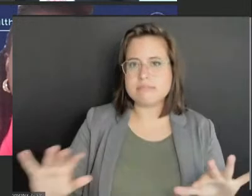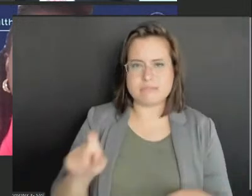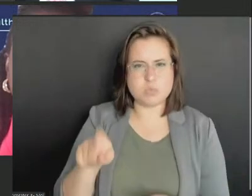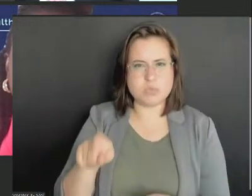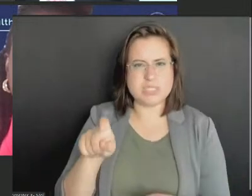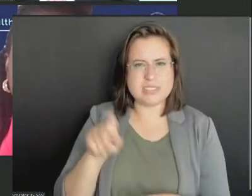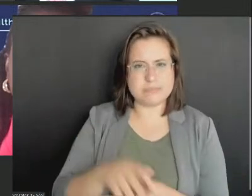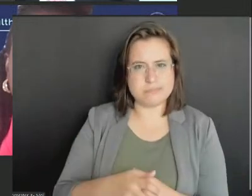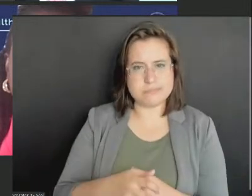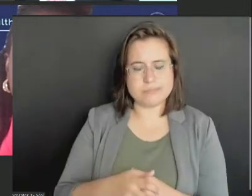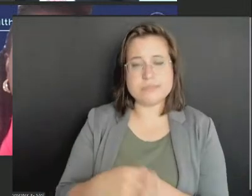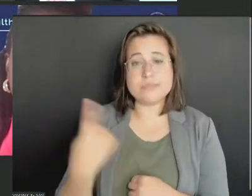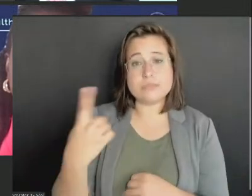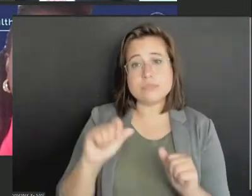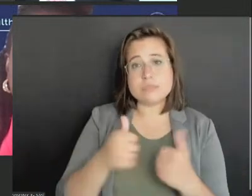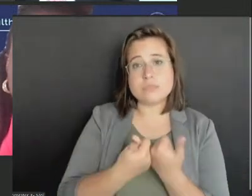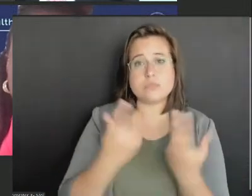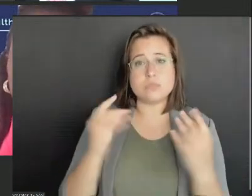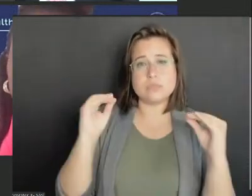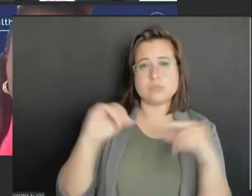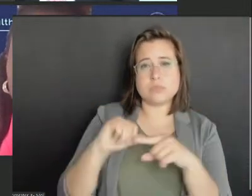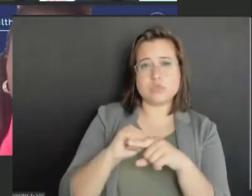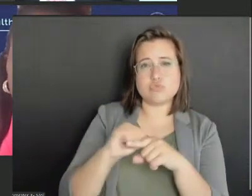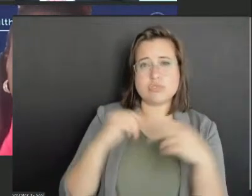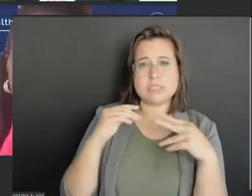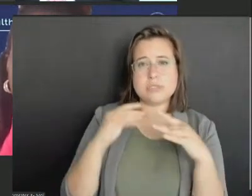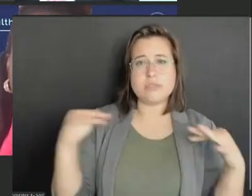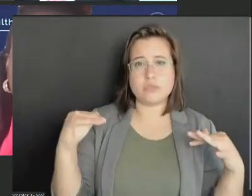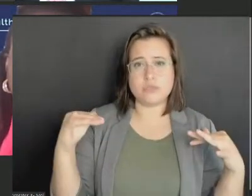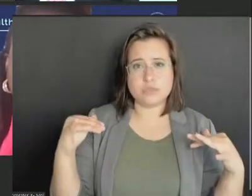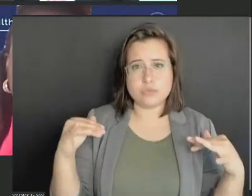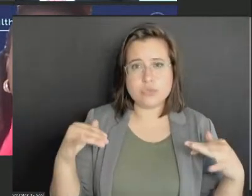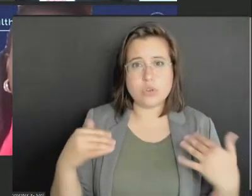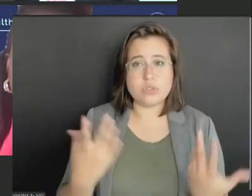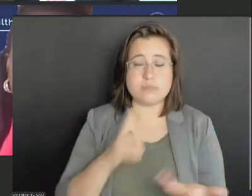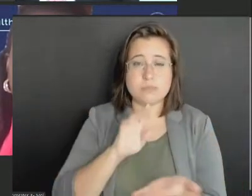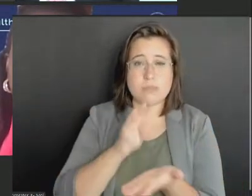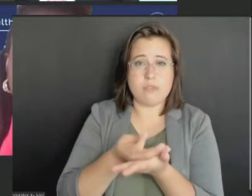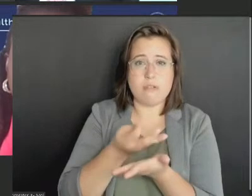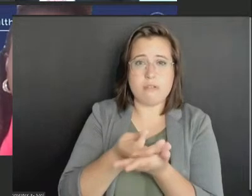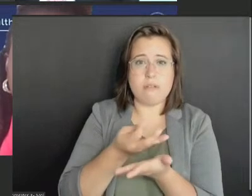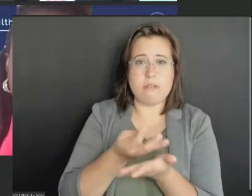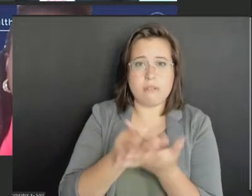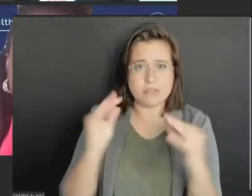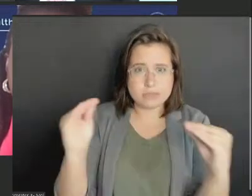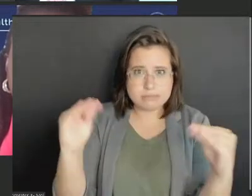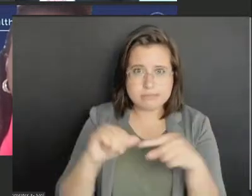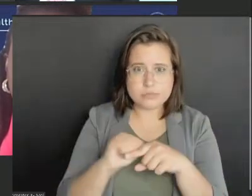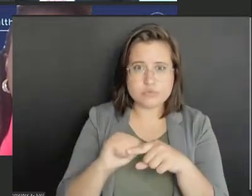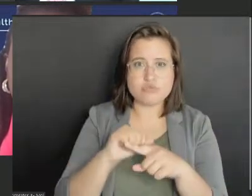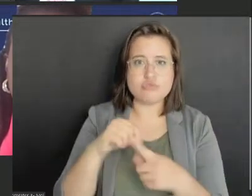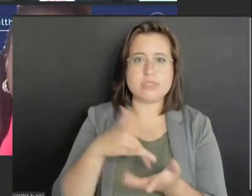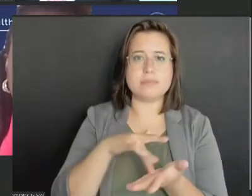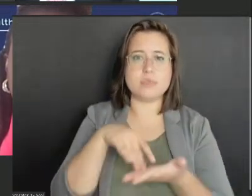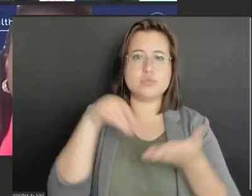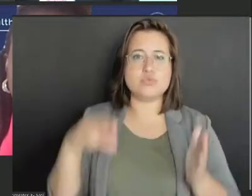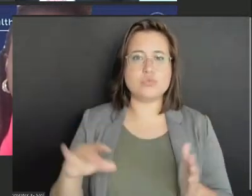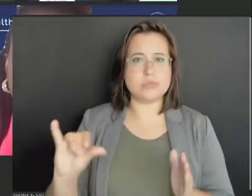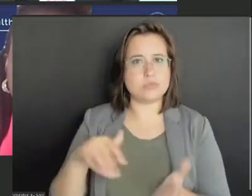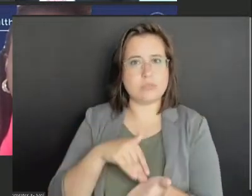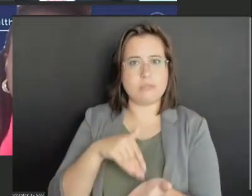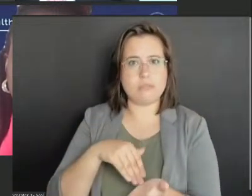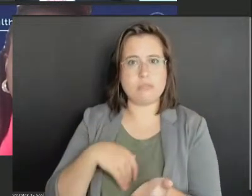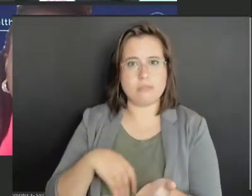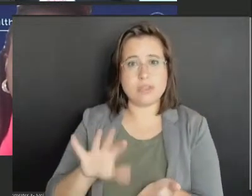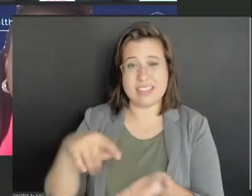training more diverse is the finances of training medical students and healthcare providers, and debt